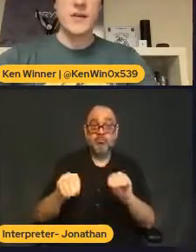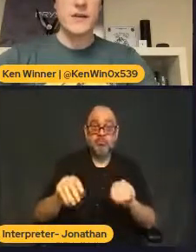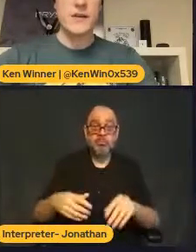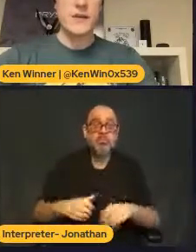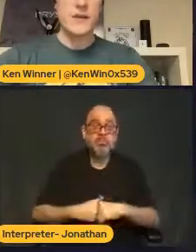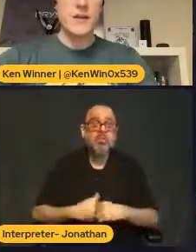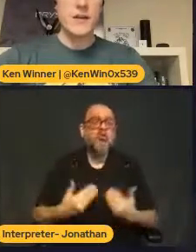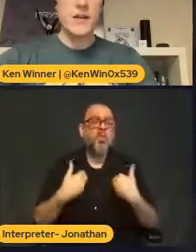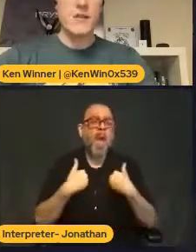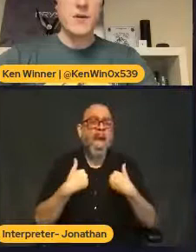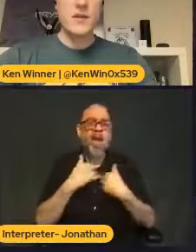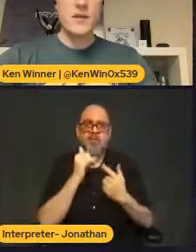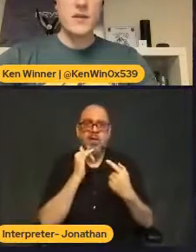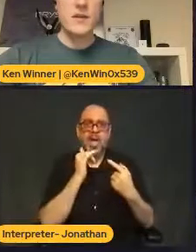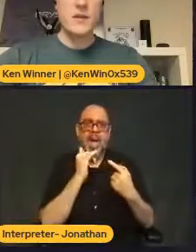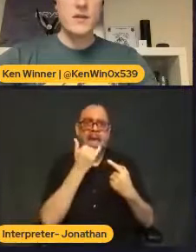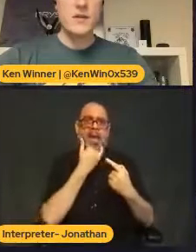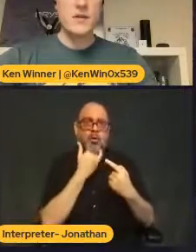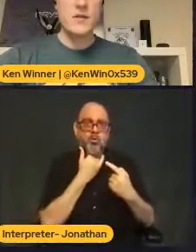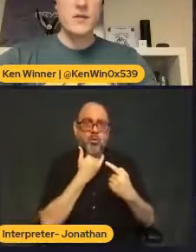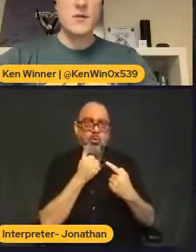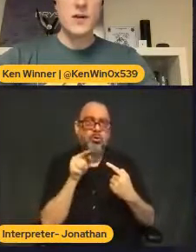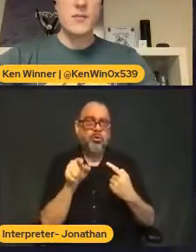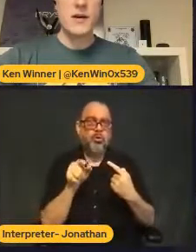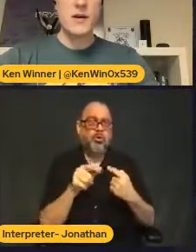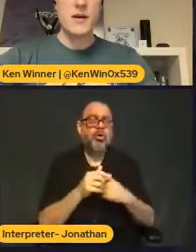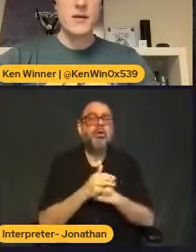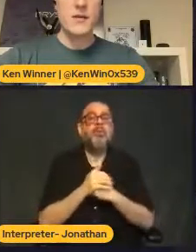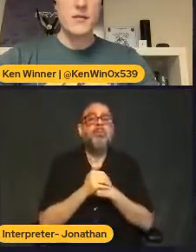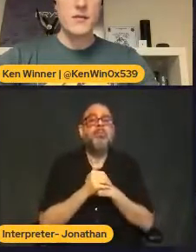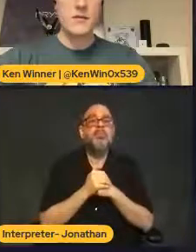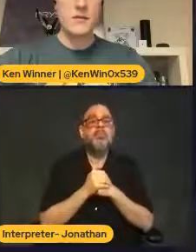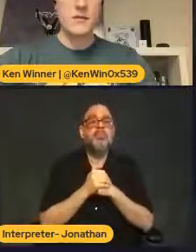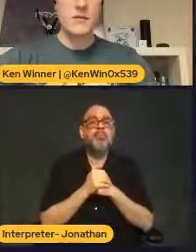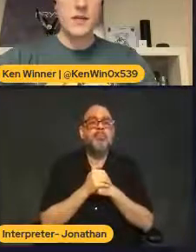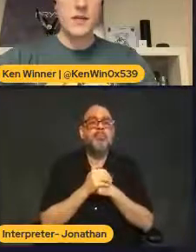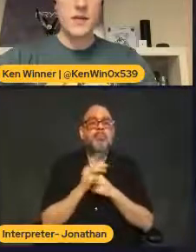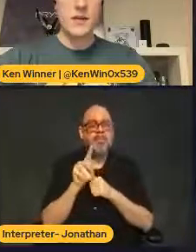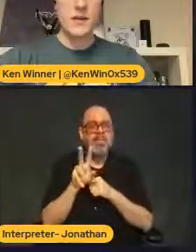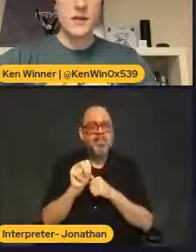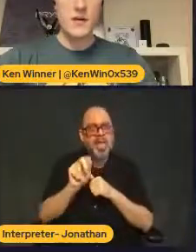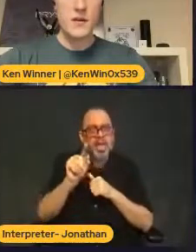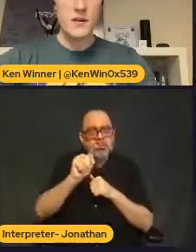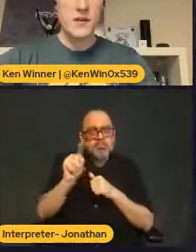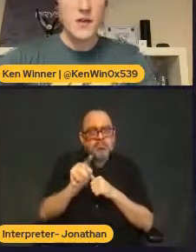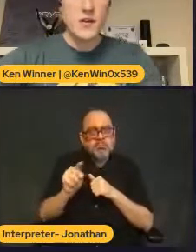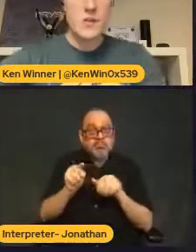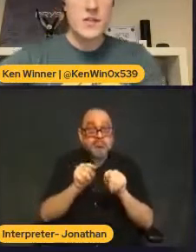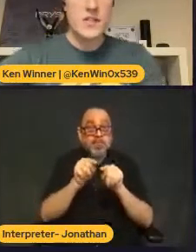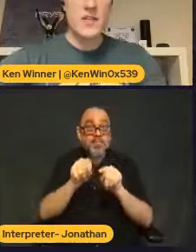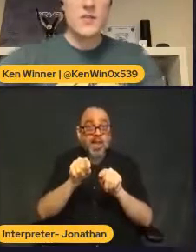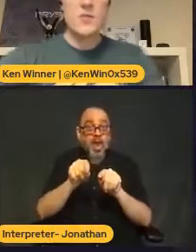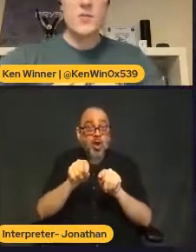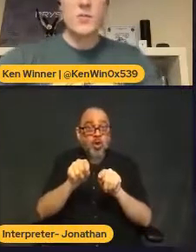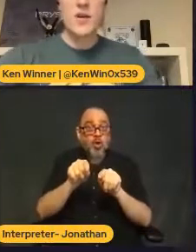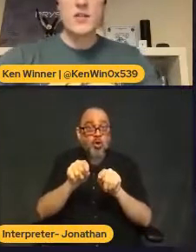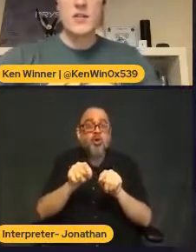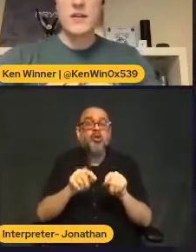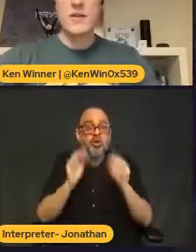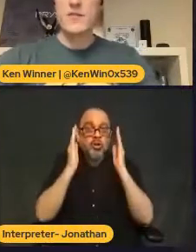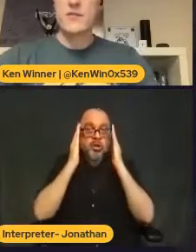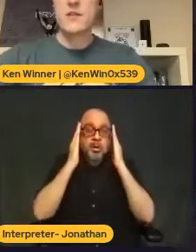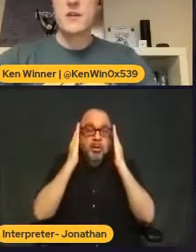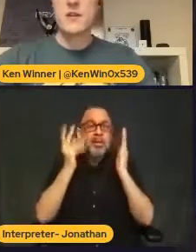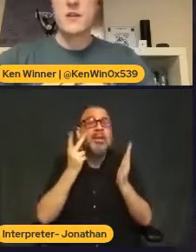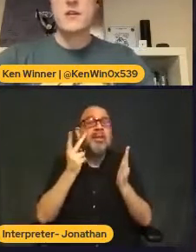that error, right? And if we look right about here, we'll see multiple